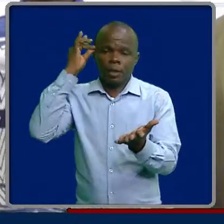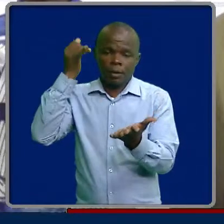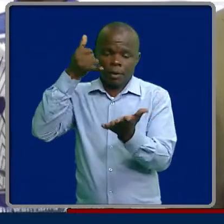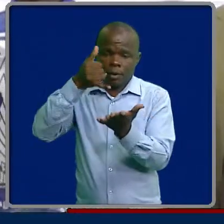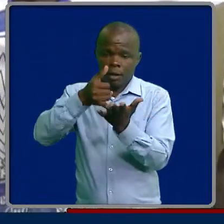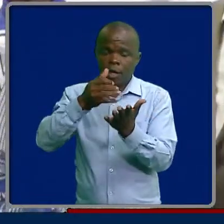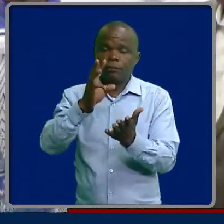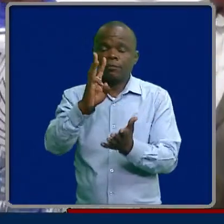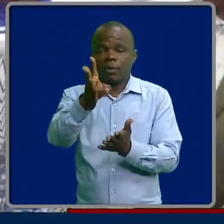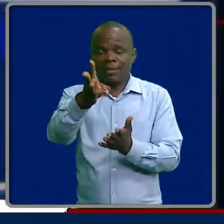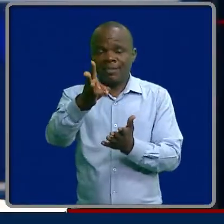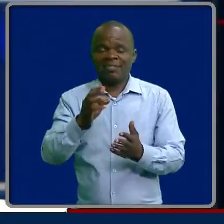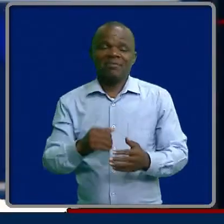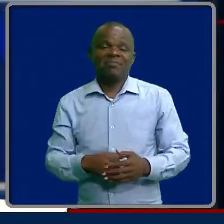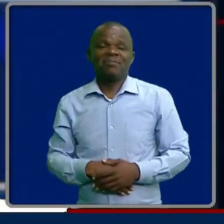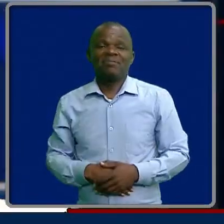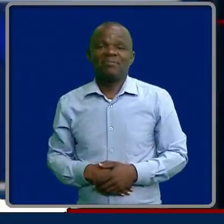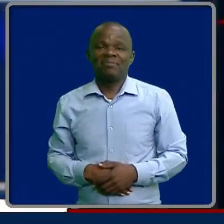finals.